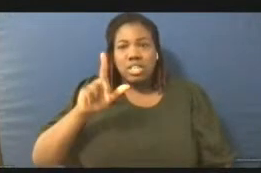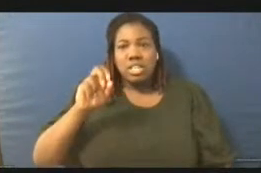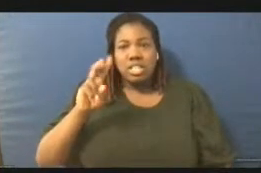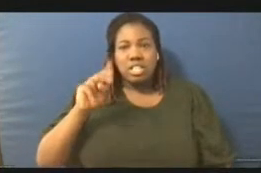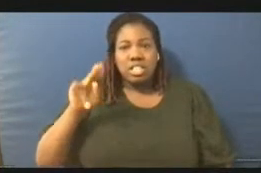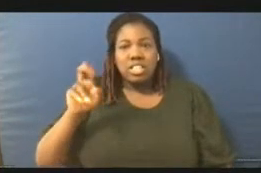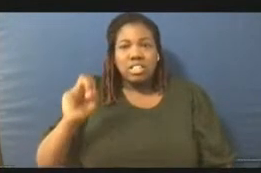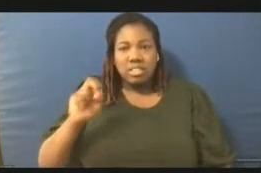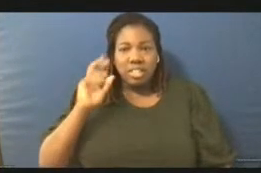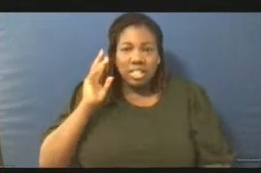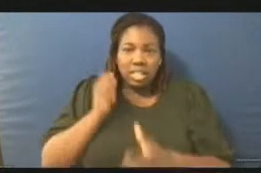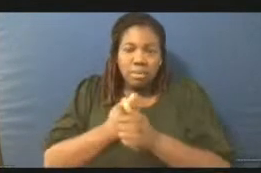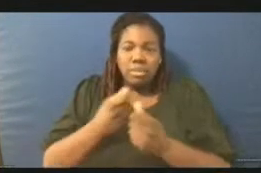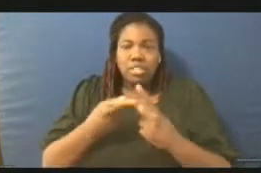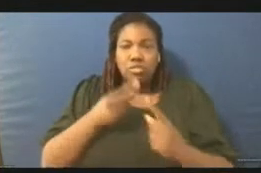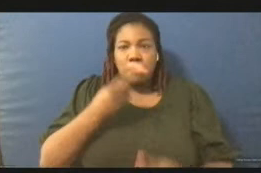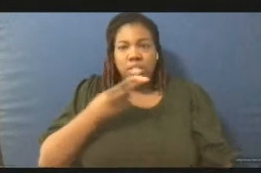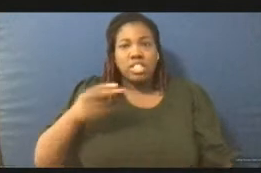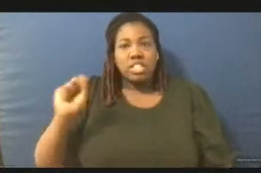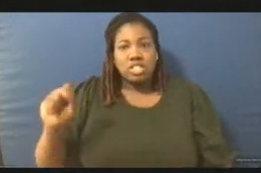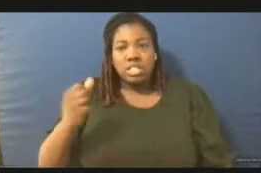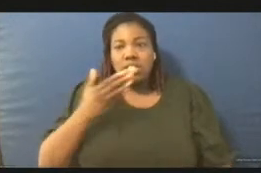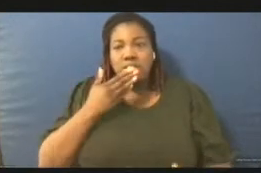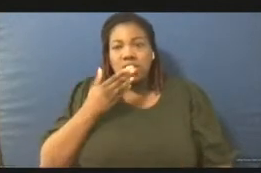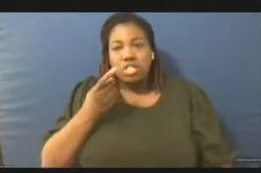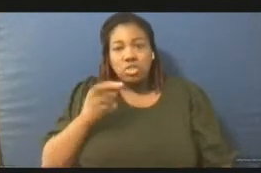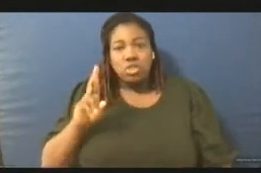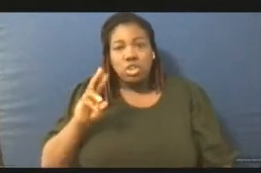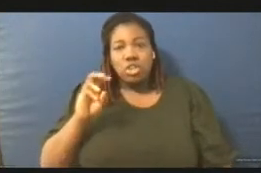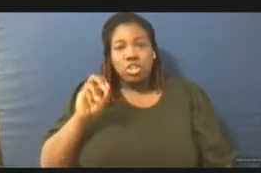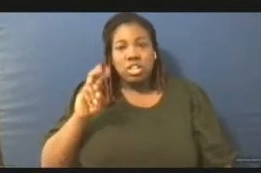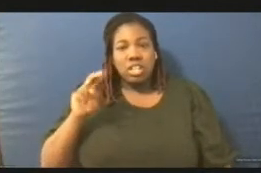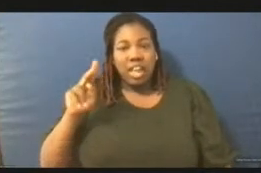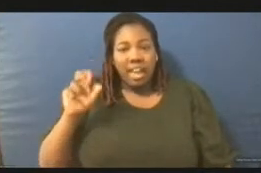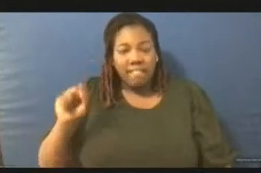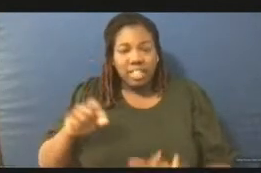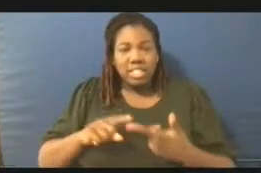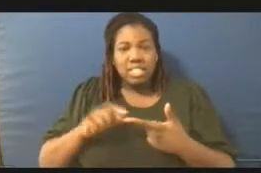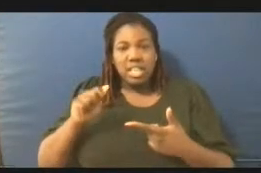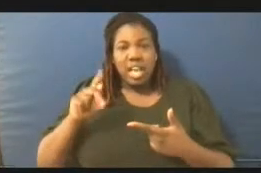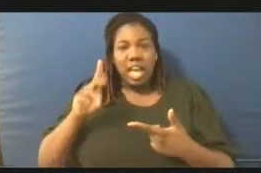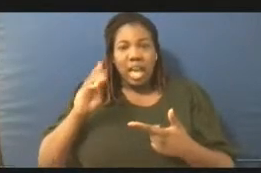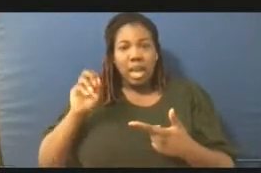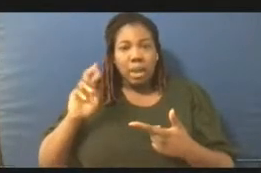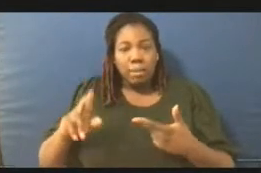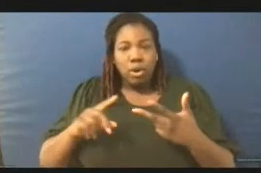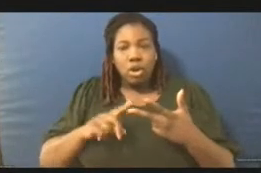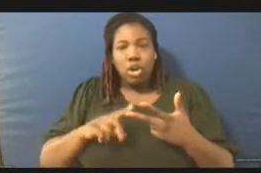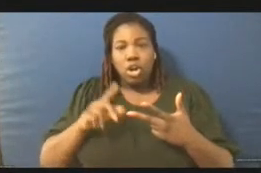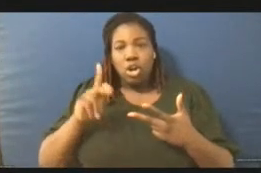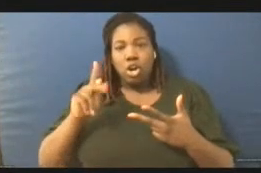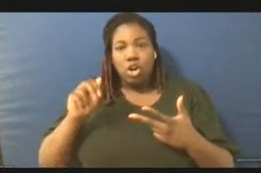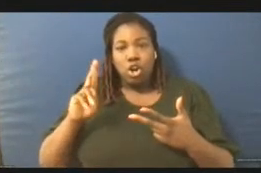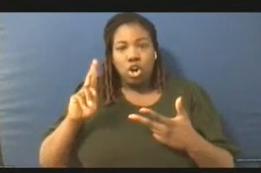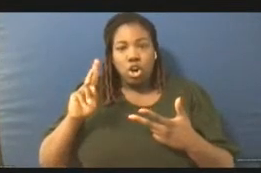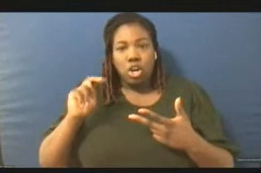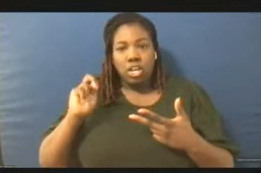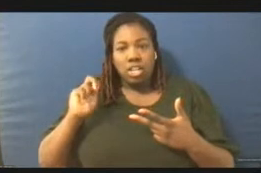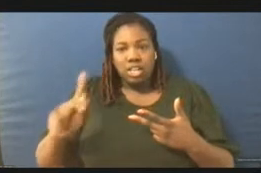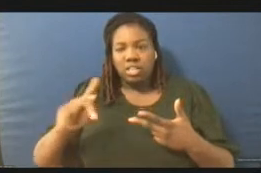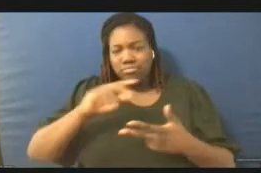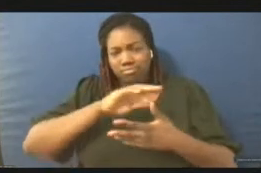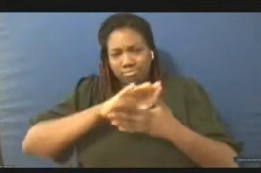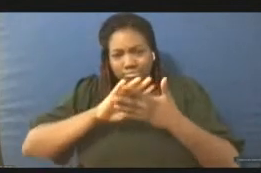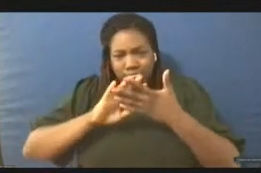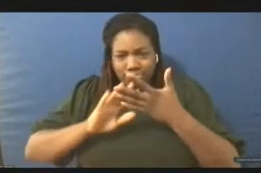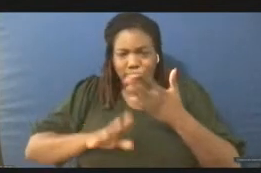from HHS. Thank you to Dr. Evans, Akbar, as well as to Dr. Karnick, and all of those many subject